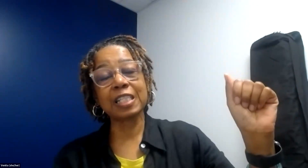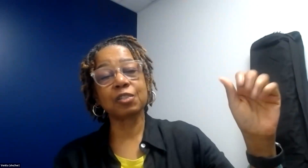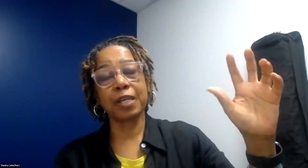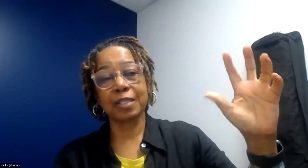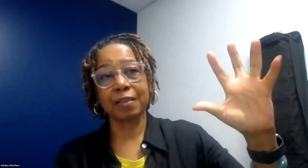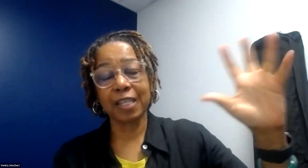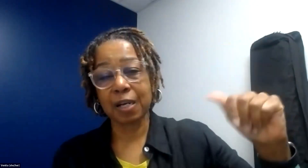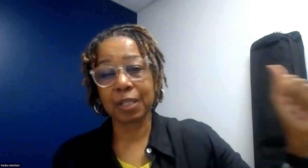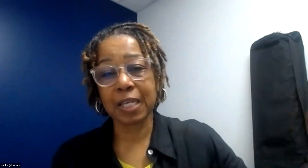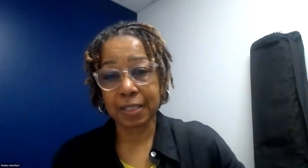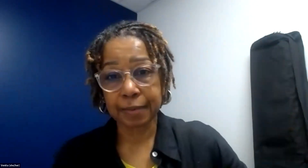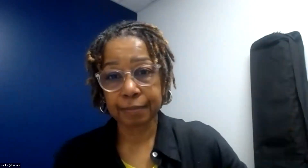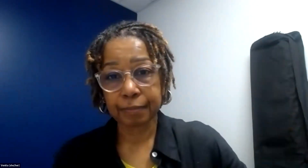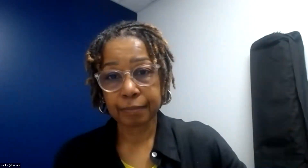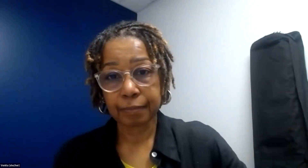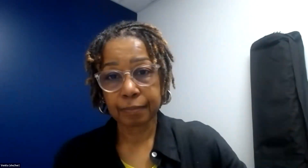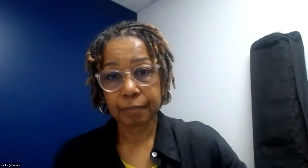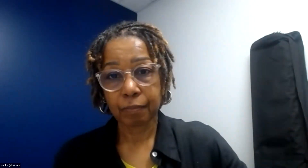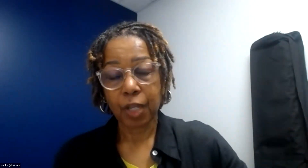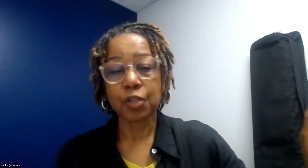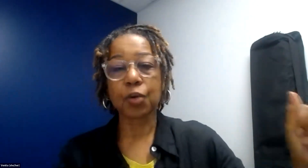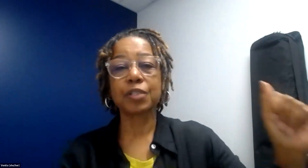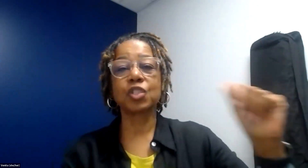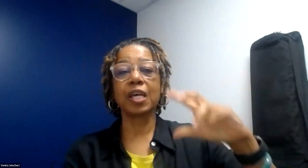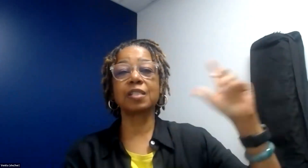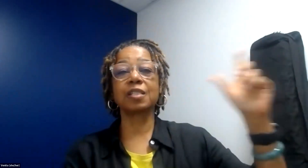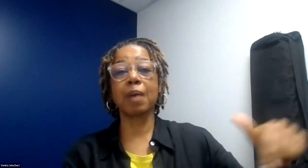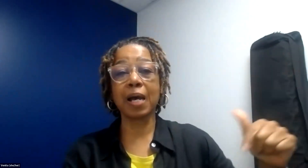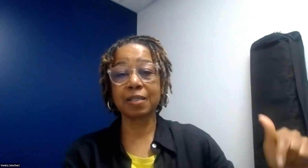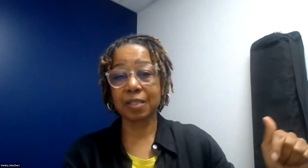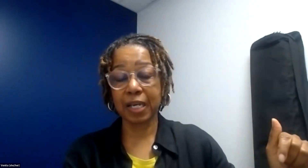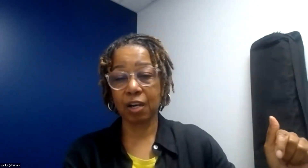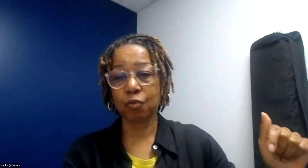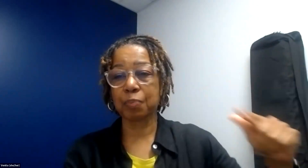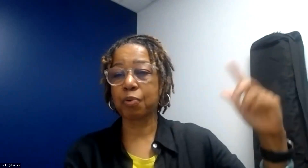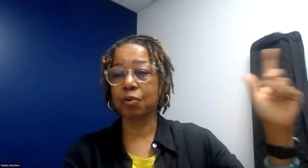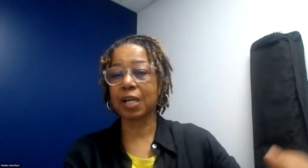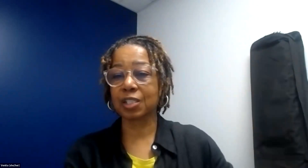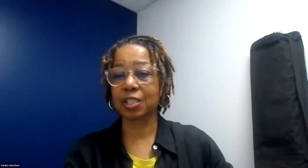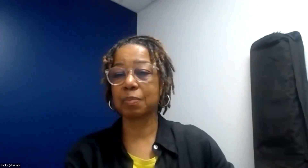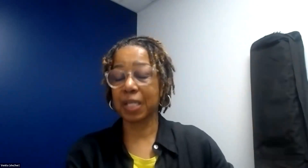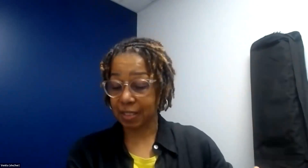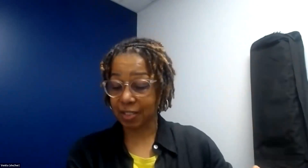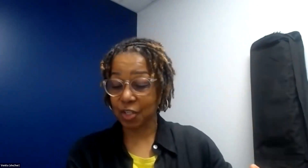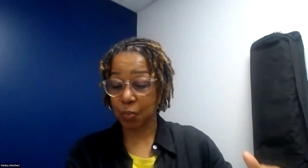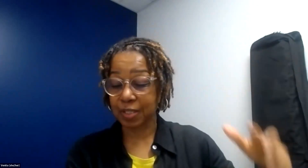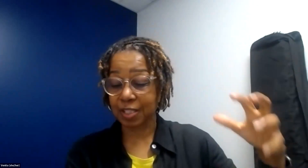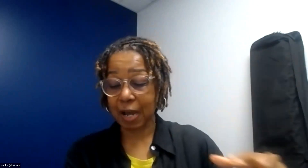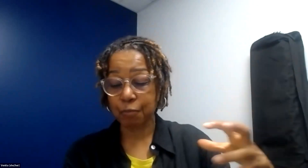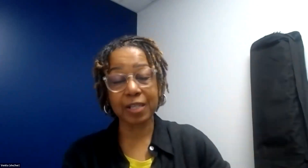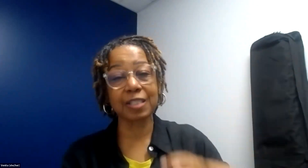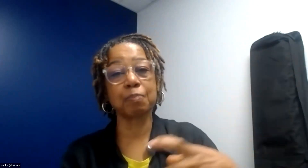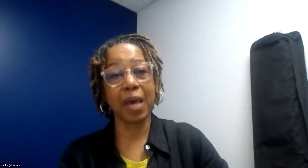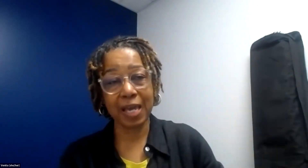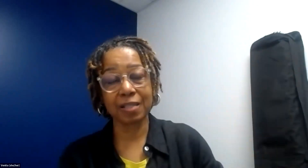if I need to rest, I think I'm lazy. It's changing the mindset of what production means, but